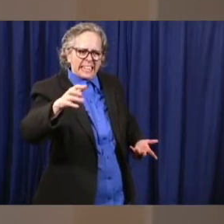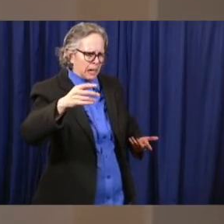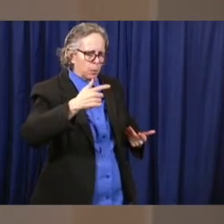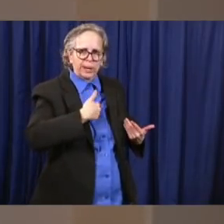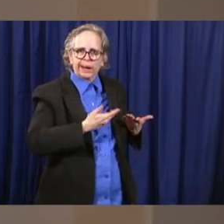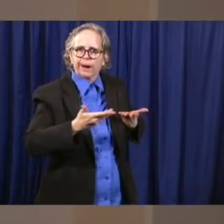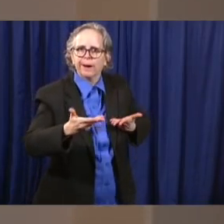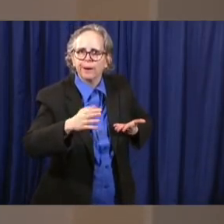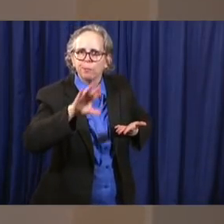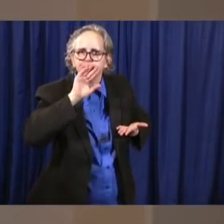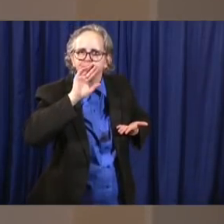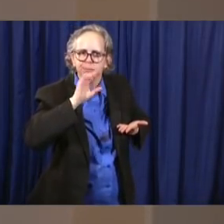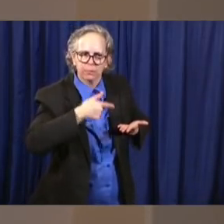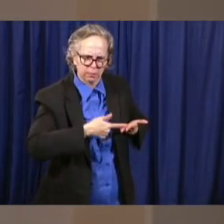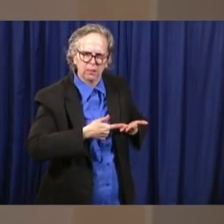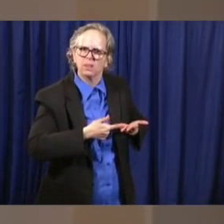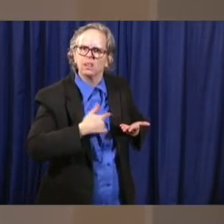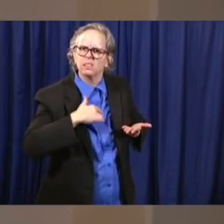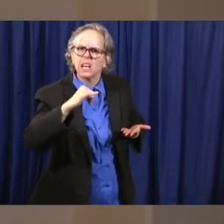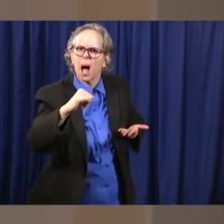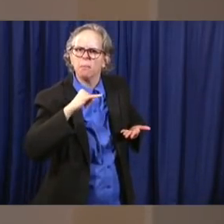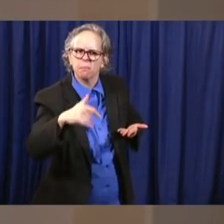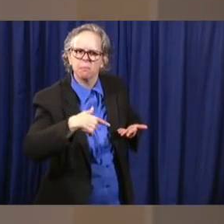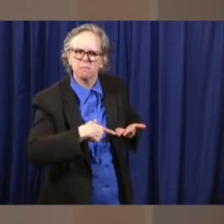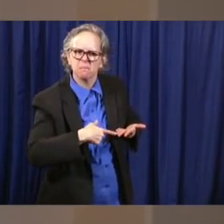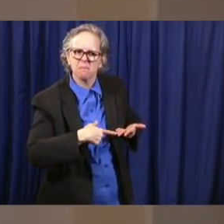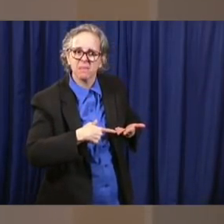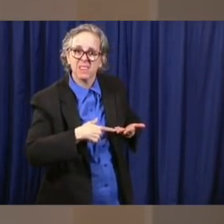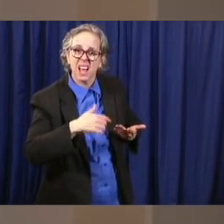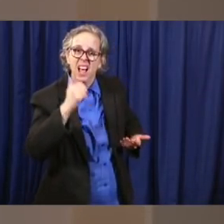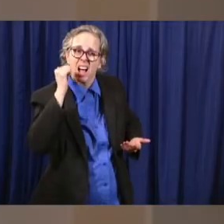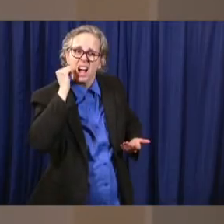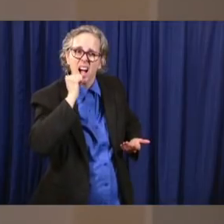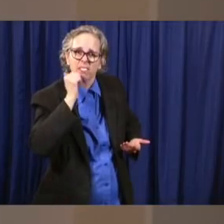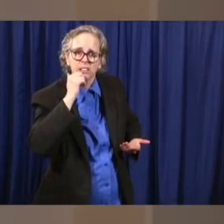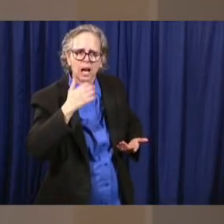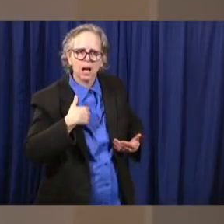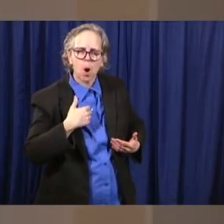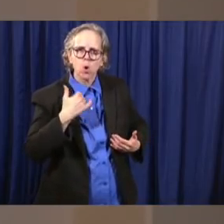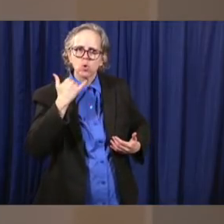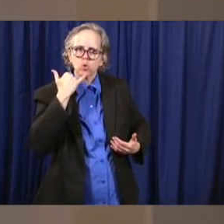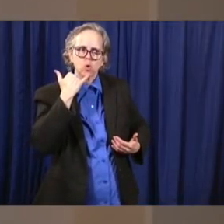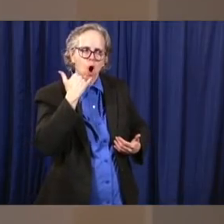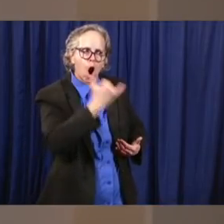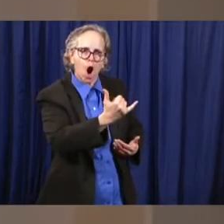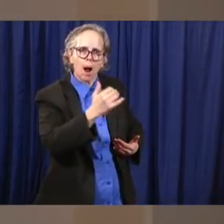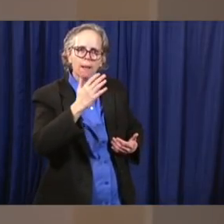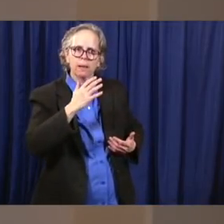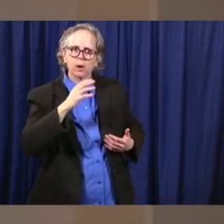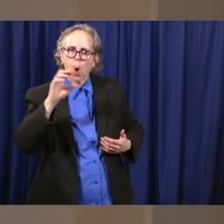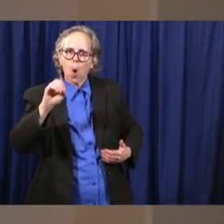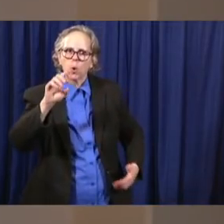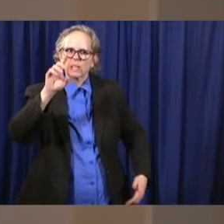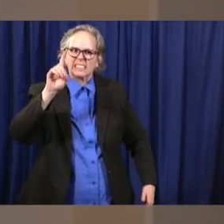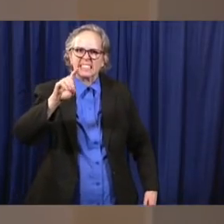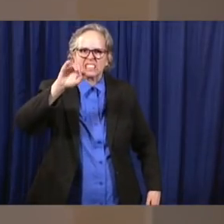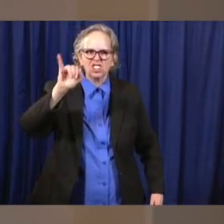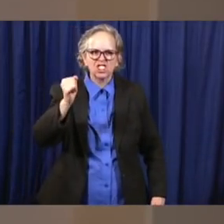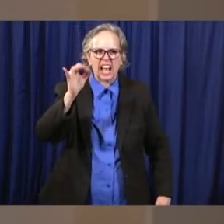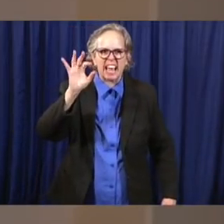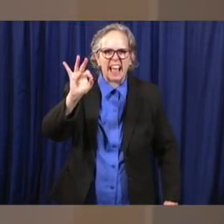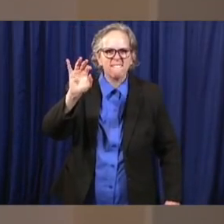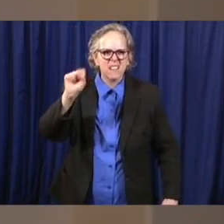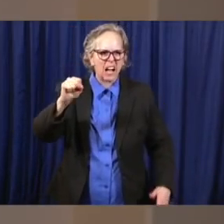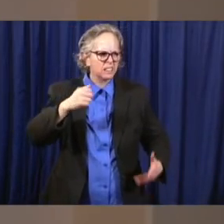every single day, I'm on the phone with the team over at ODJFS that's working on that. We're